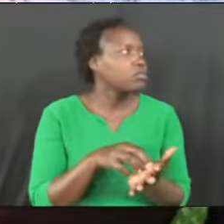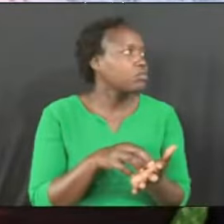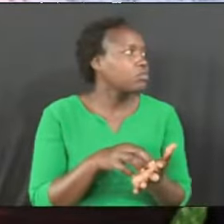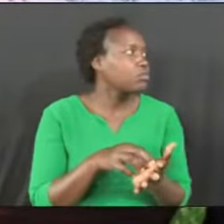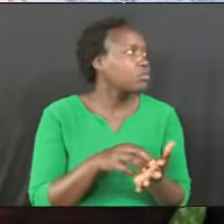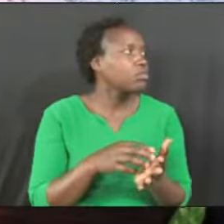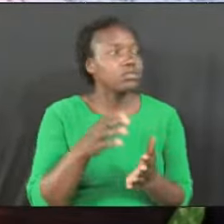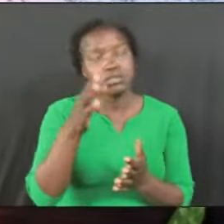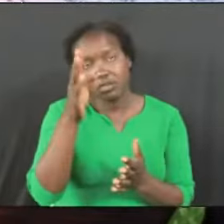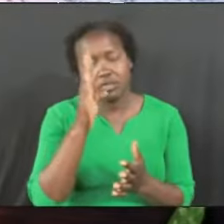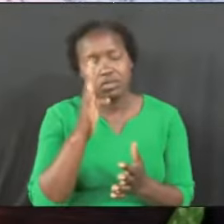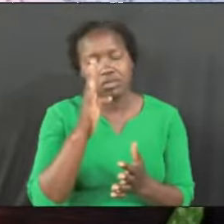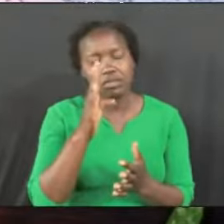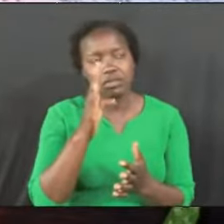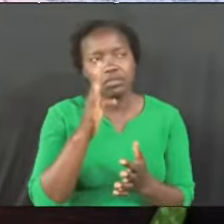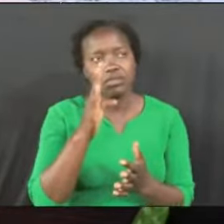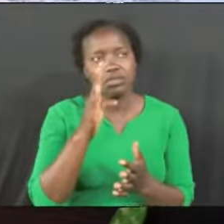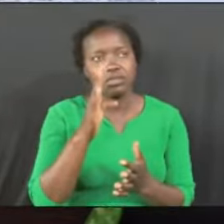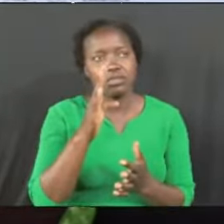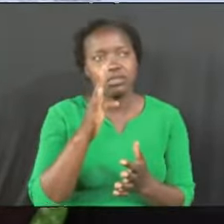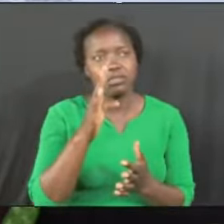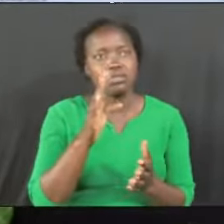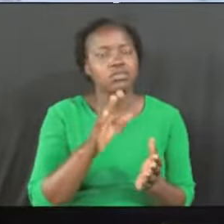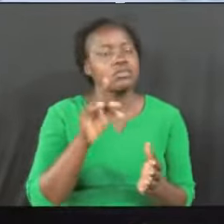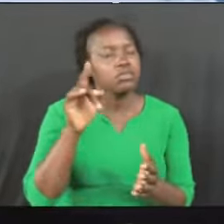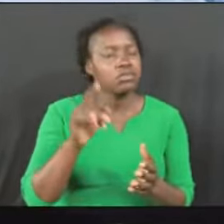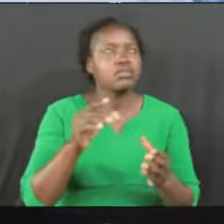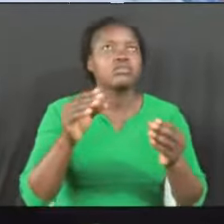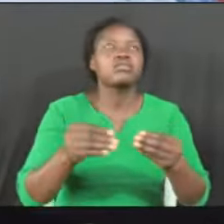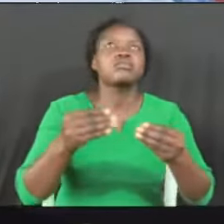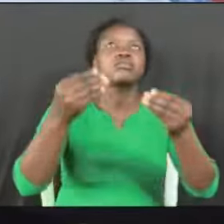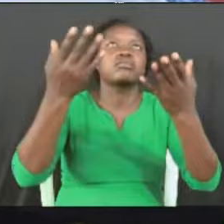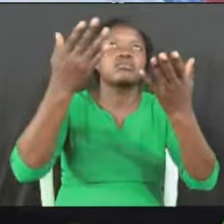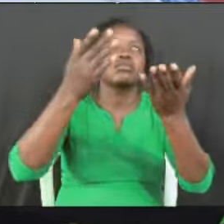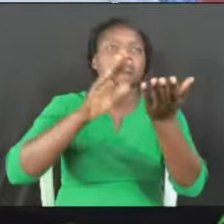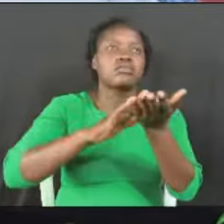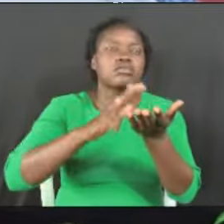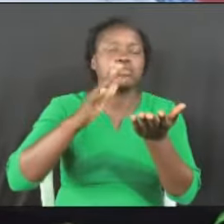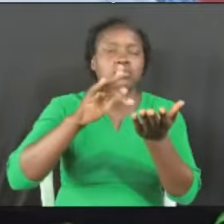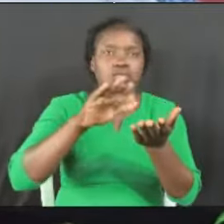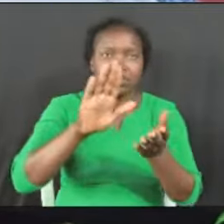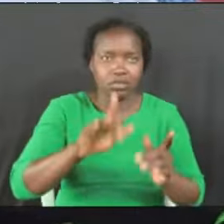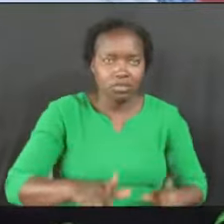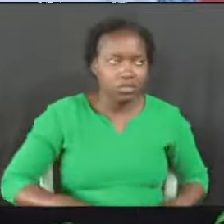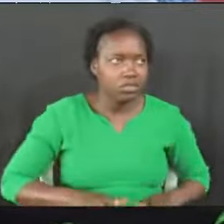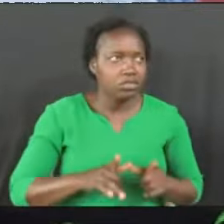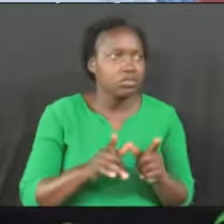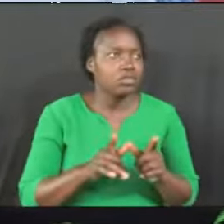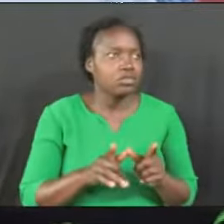God ought to get the glory in your life.